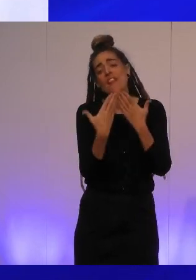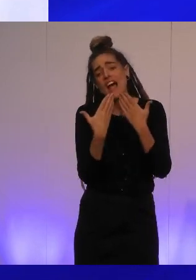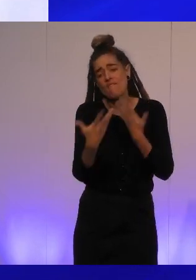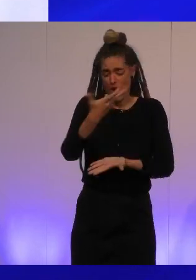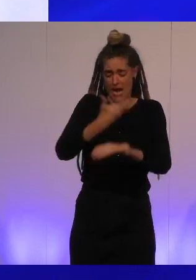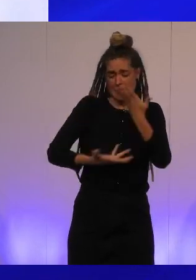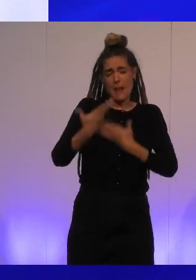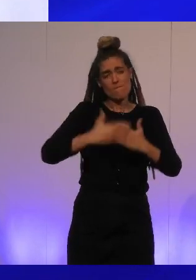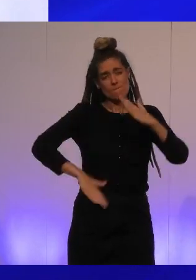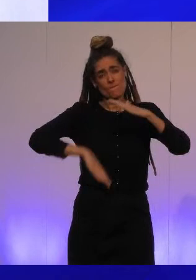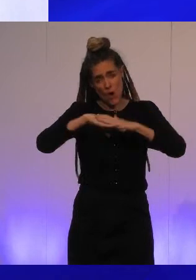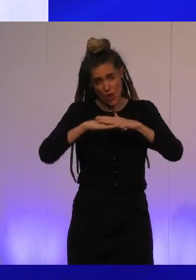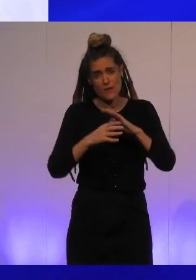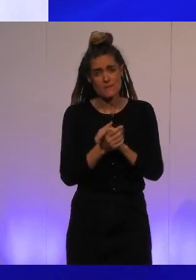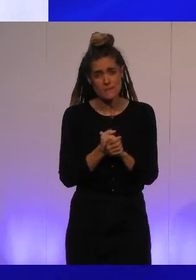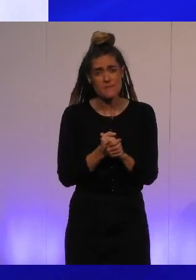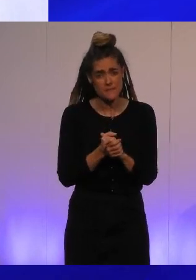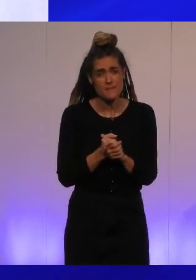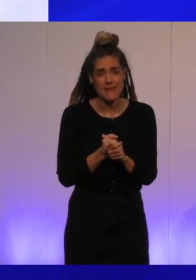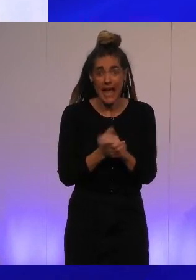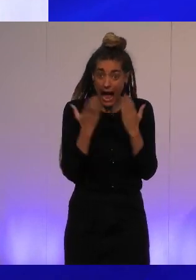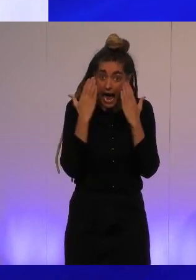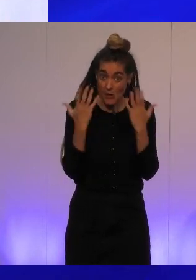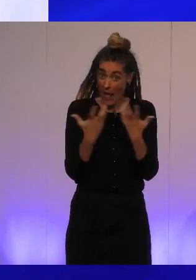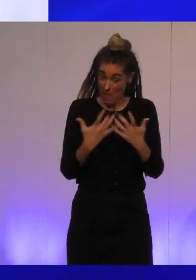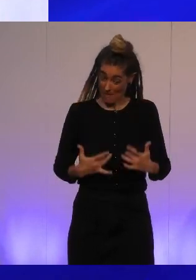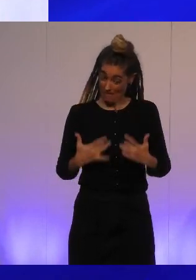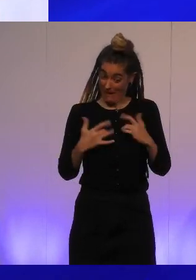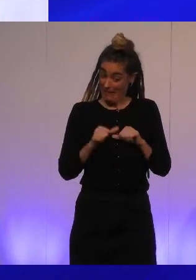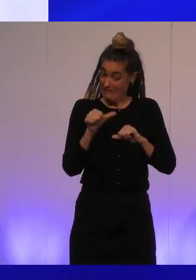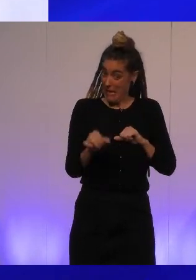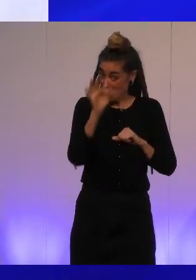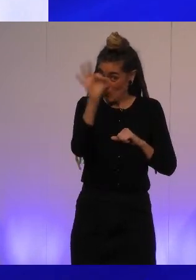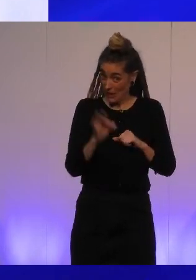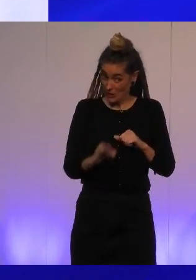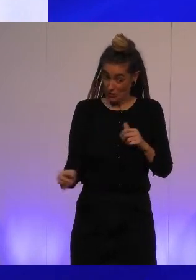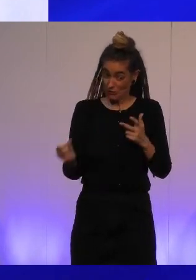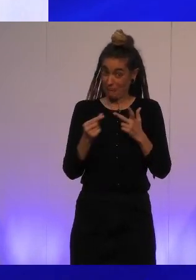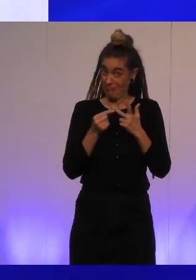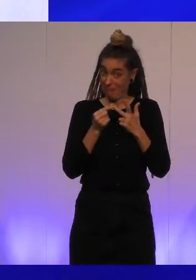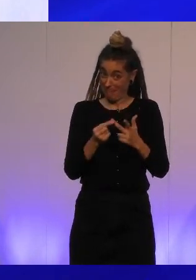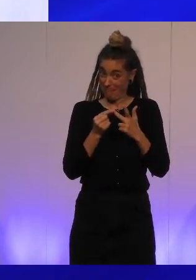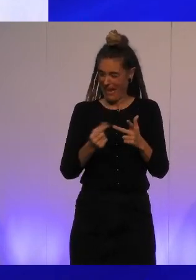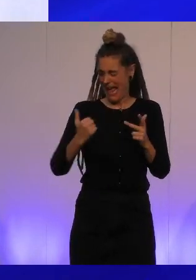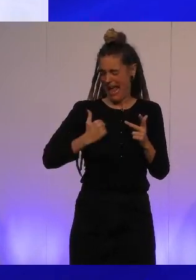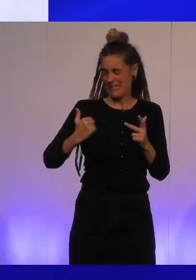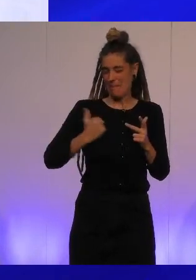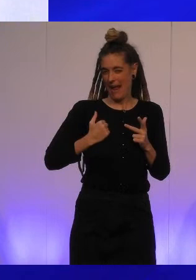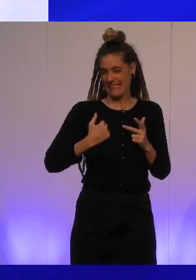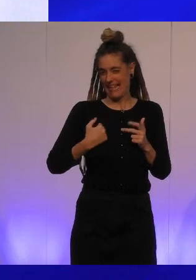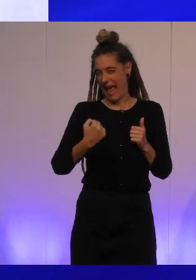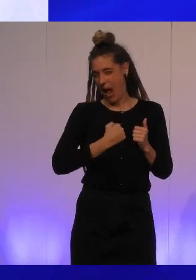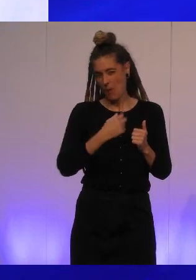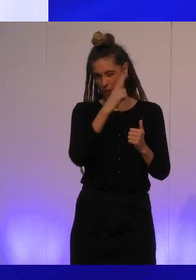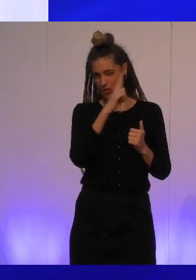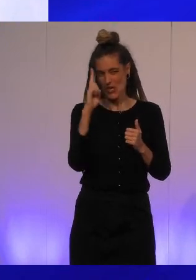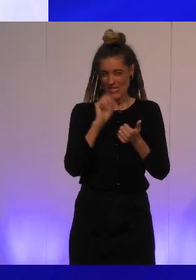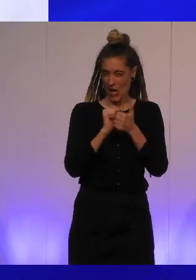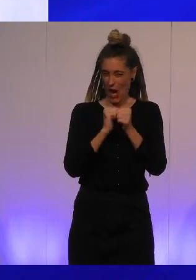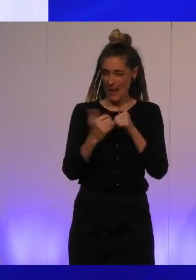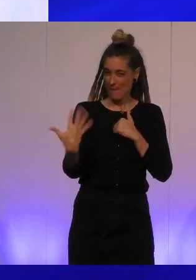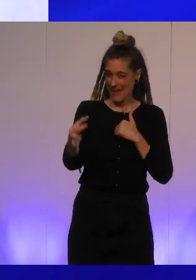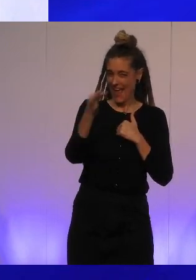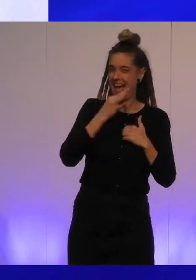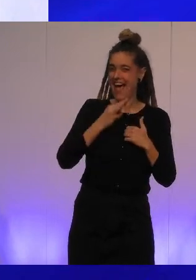have. I don't know how you'll feel about this next question. I suspect it's from one of our nursing colleagues. And you'll